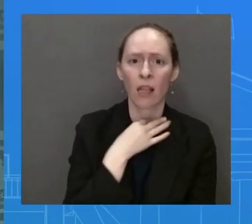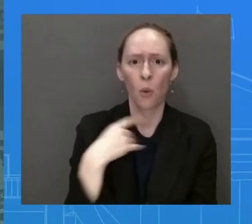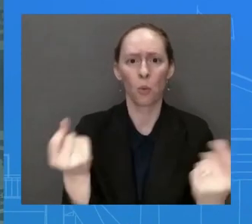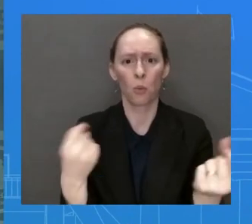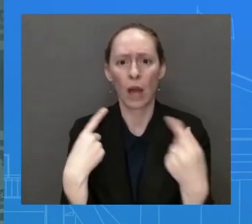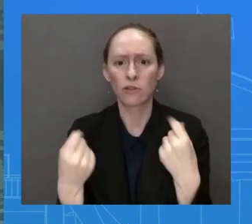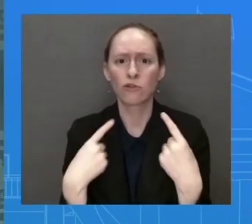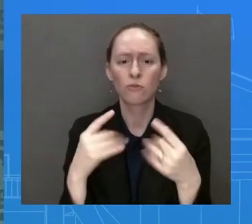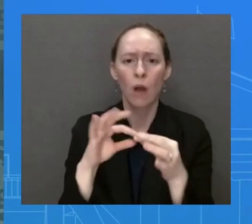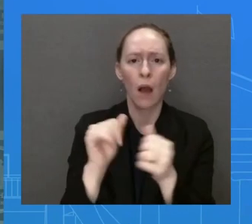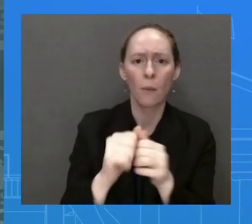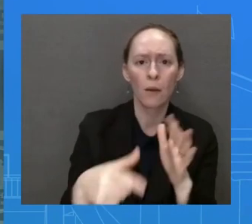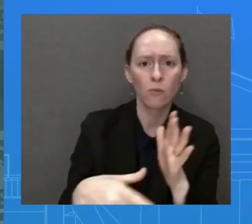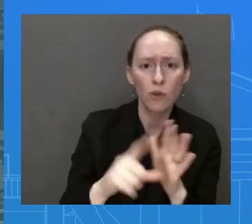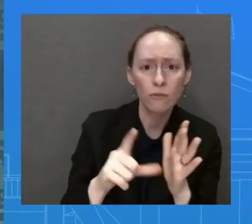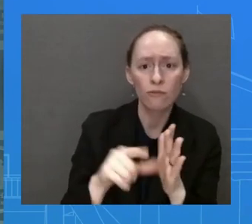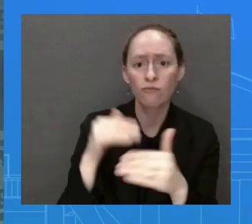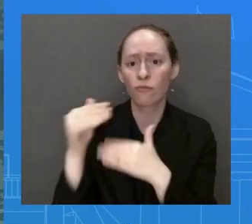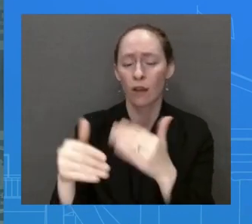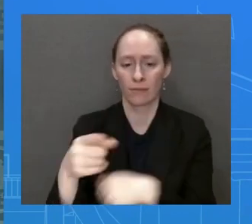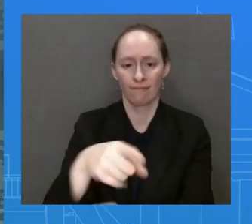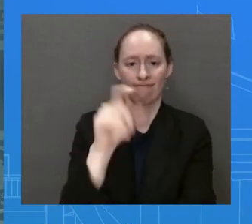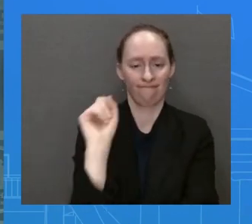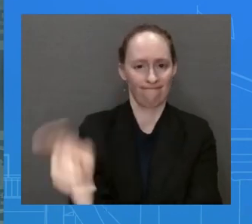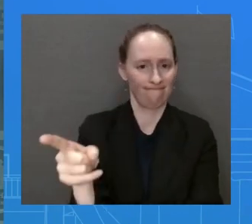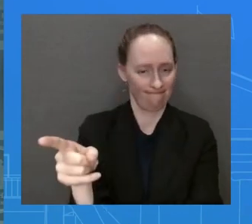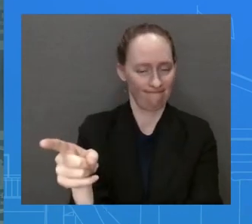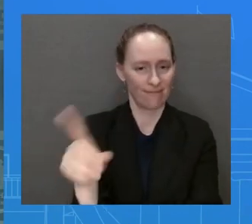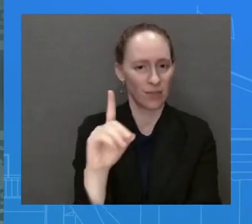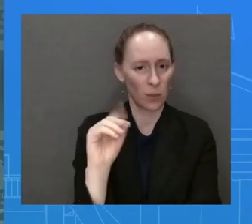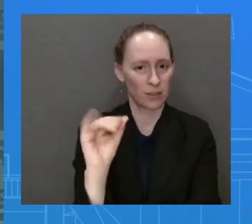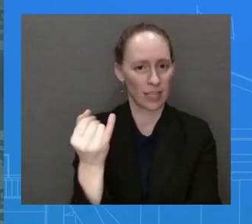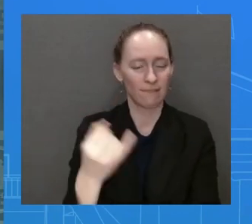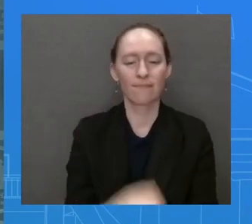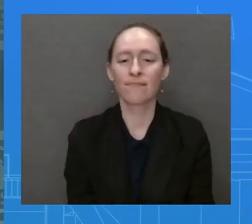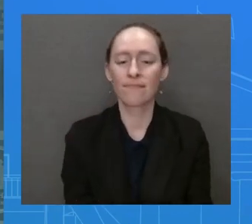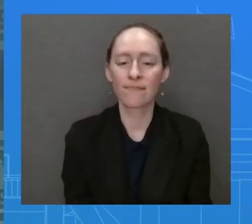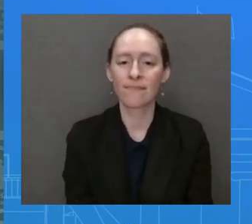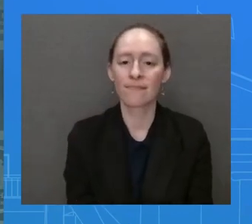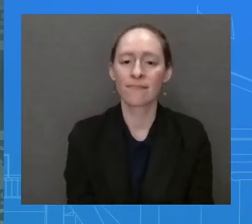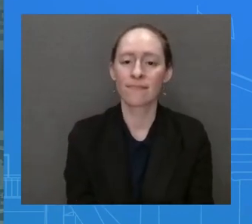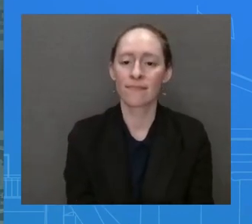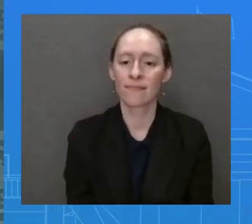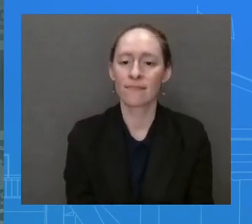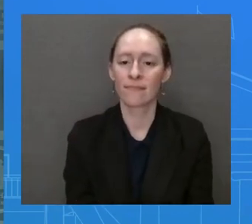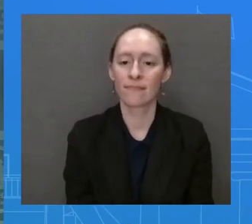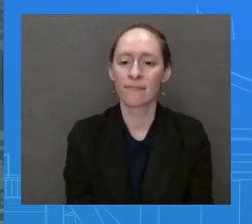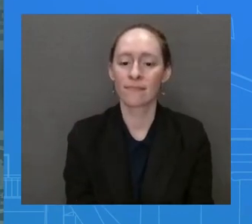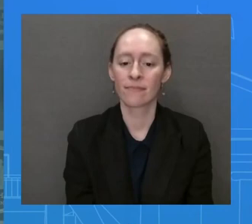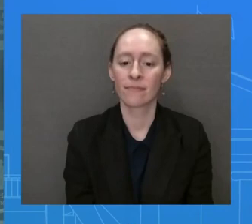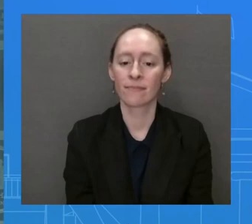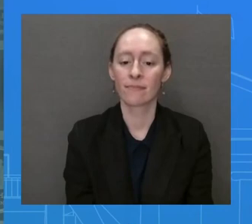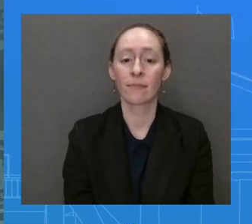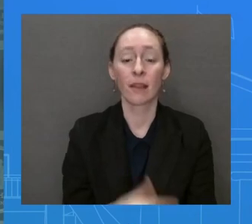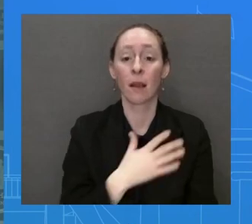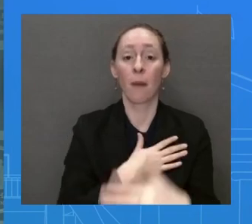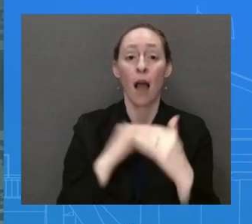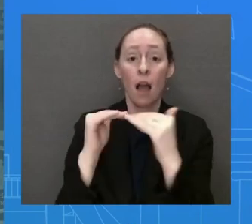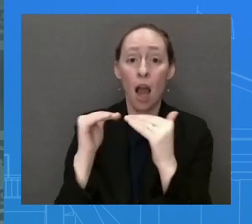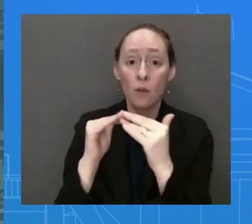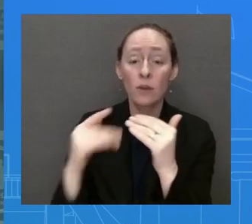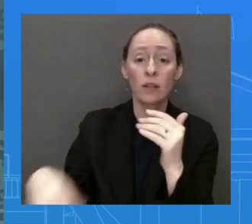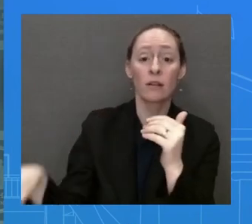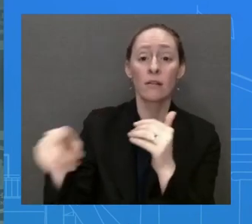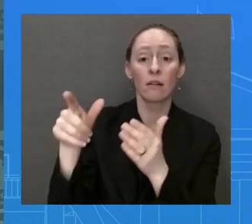you to the Department of Justice. I would also refer you to my colleagues over at the White House Counsel. I'm not going to get into any specifics from